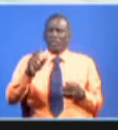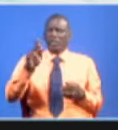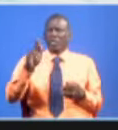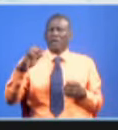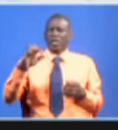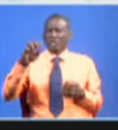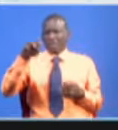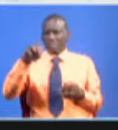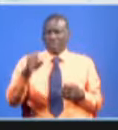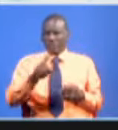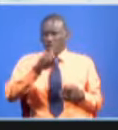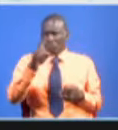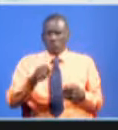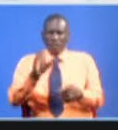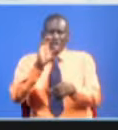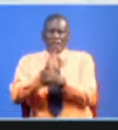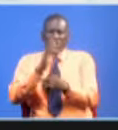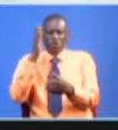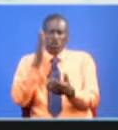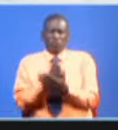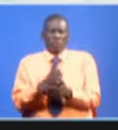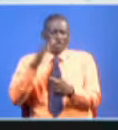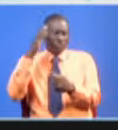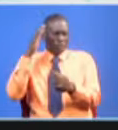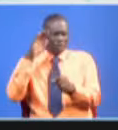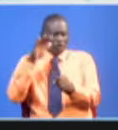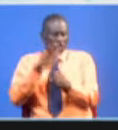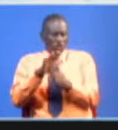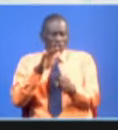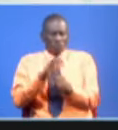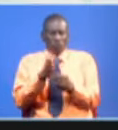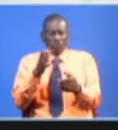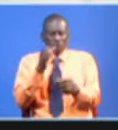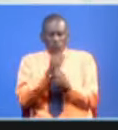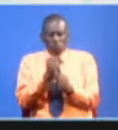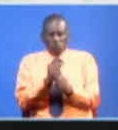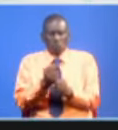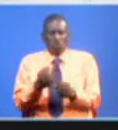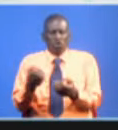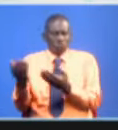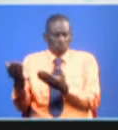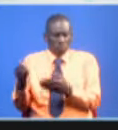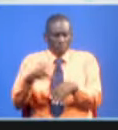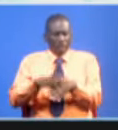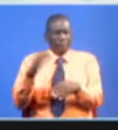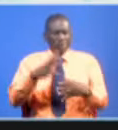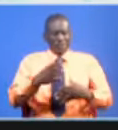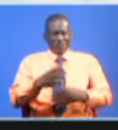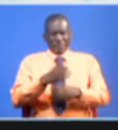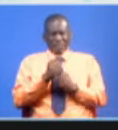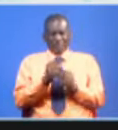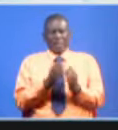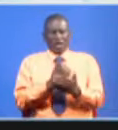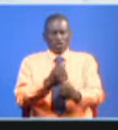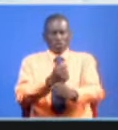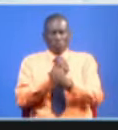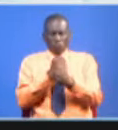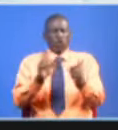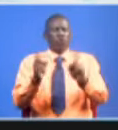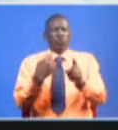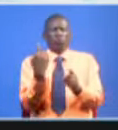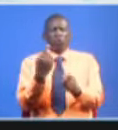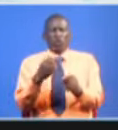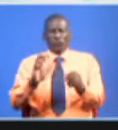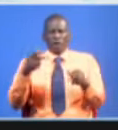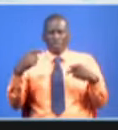that the church really has a long road to walk back to gain the trust and the confidence of not only the flock, but the Kenyan